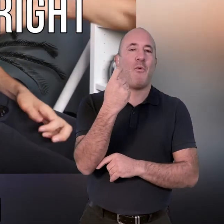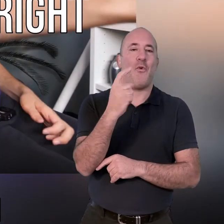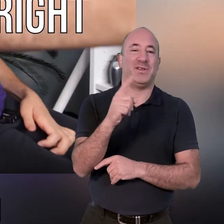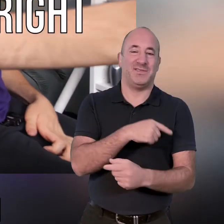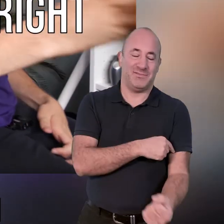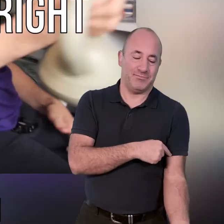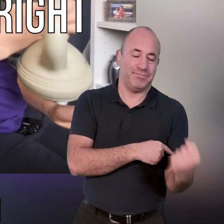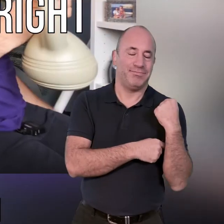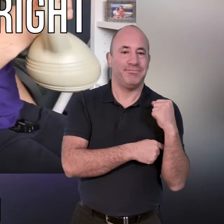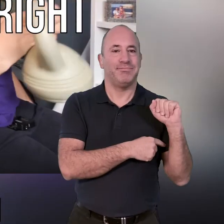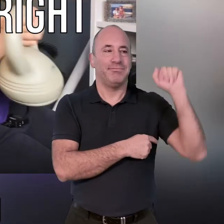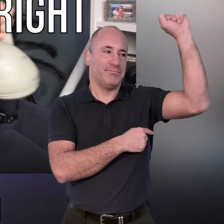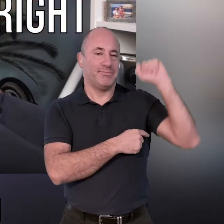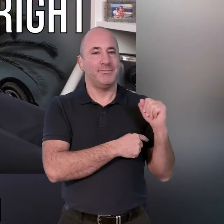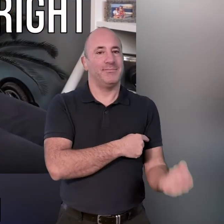those